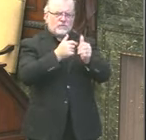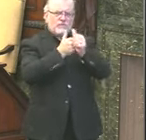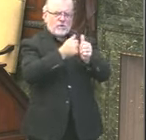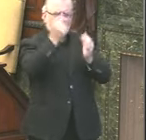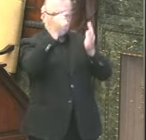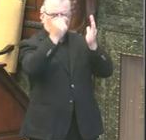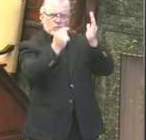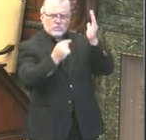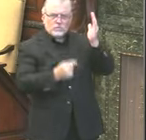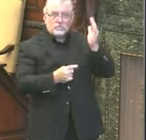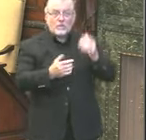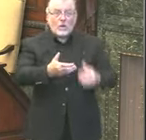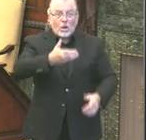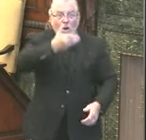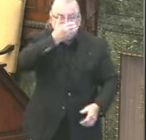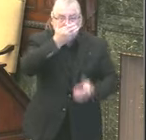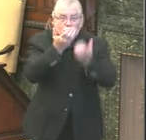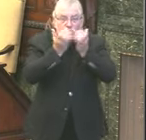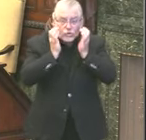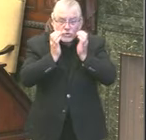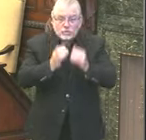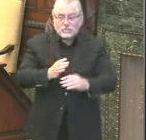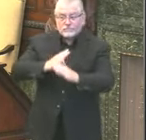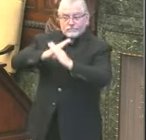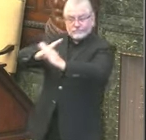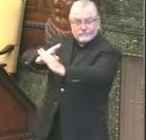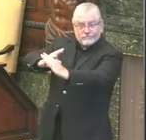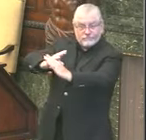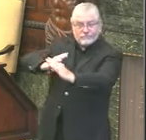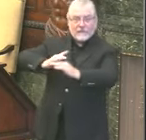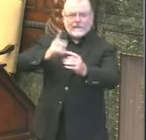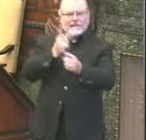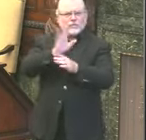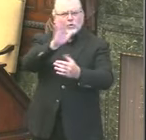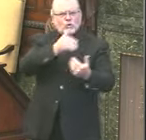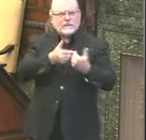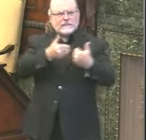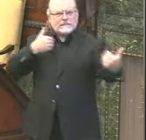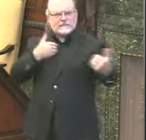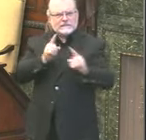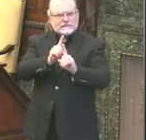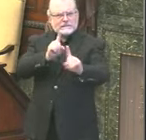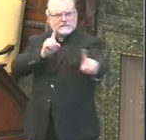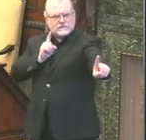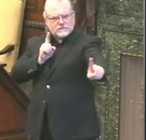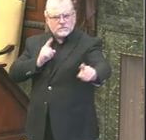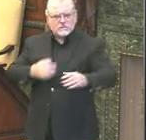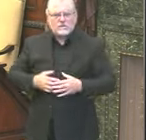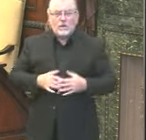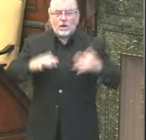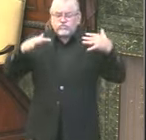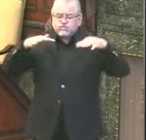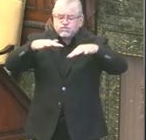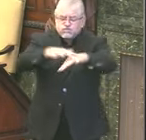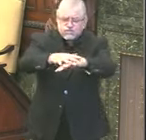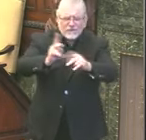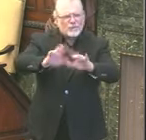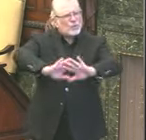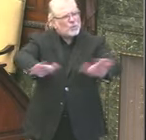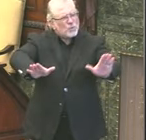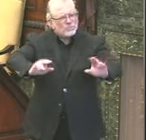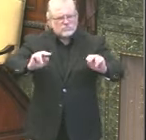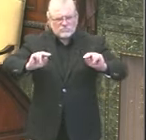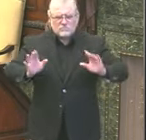masks, barriers, distance, keeping people 6 feet apart, reducing crowds, isolating people, that is